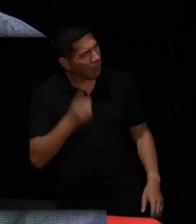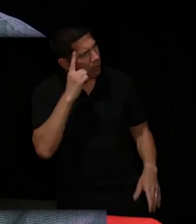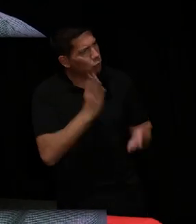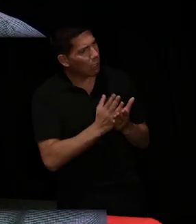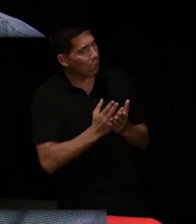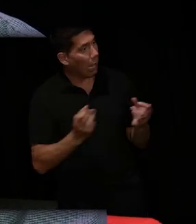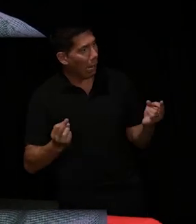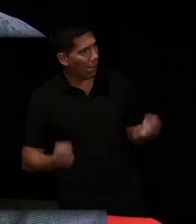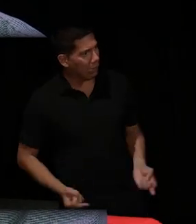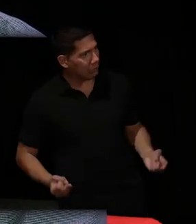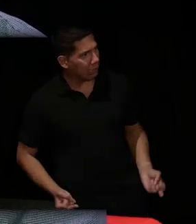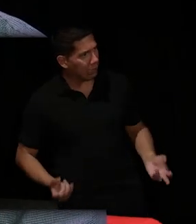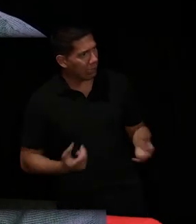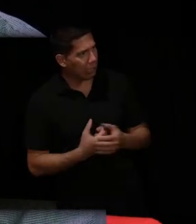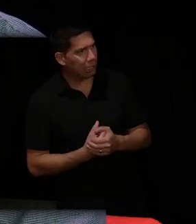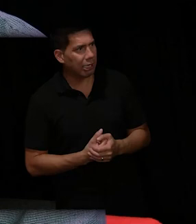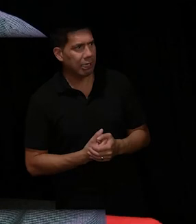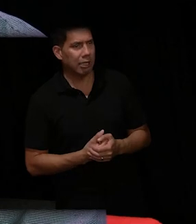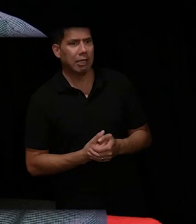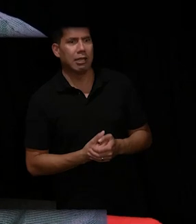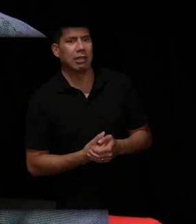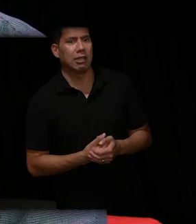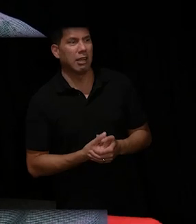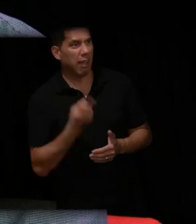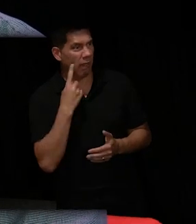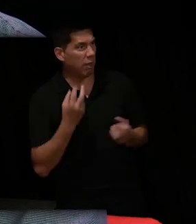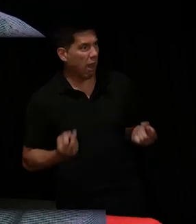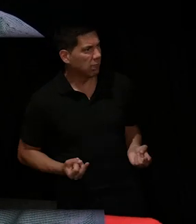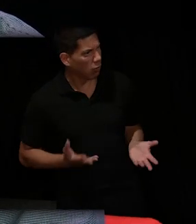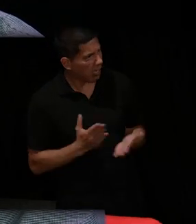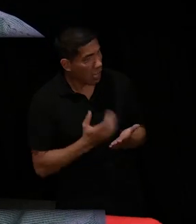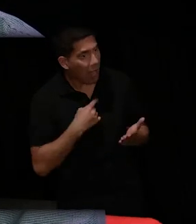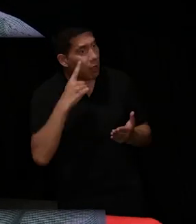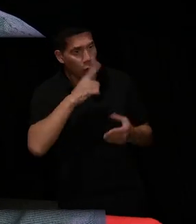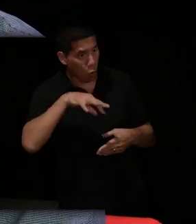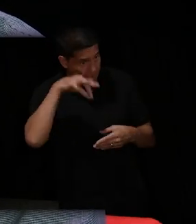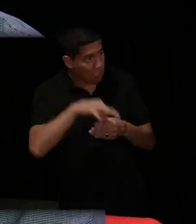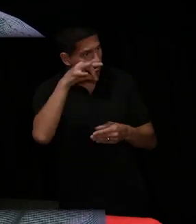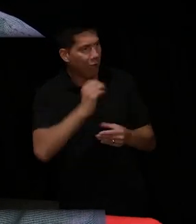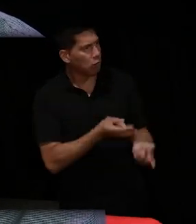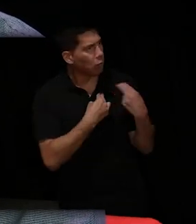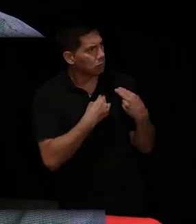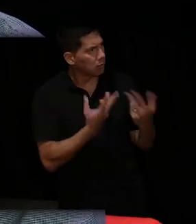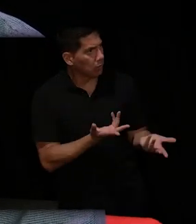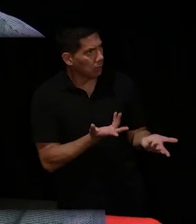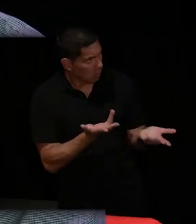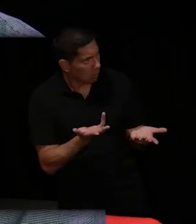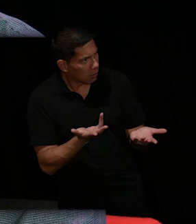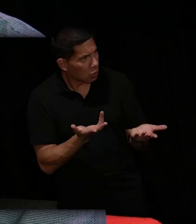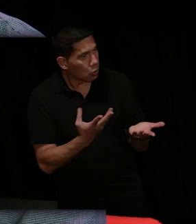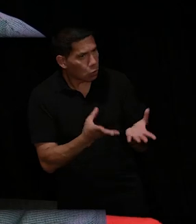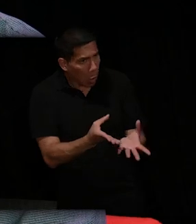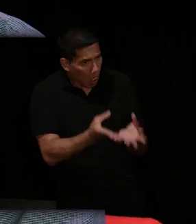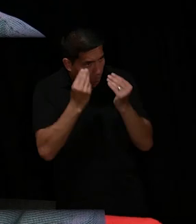because I think that you should I think that voters have a responsibility to learn the policy,